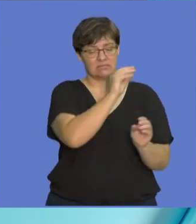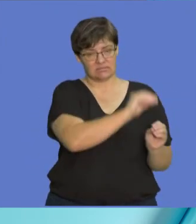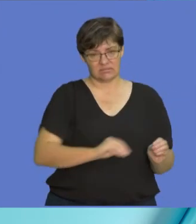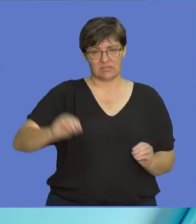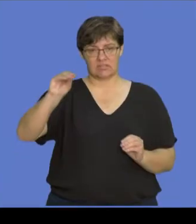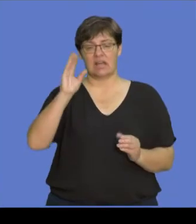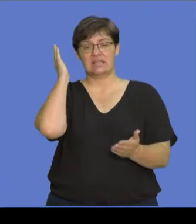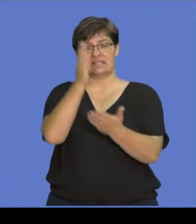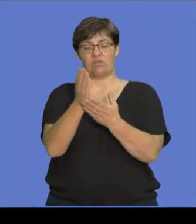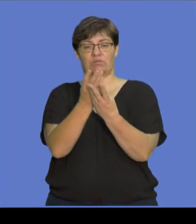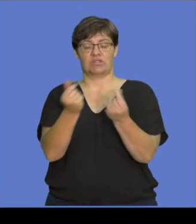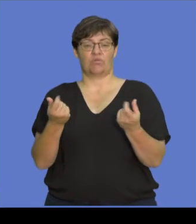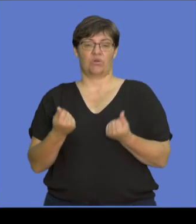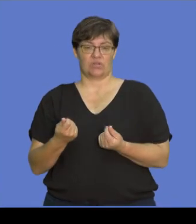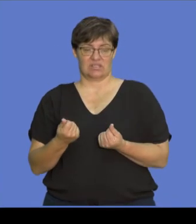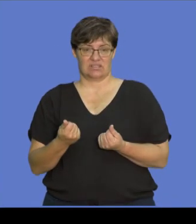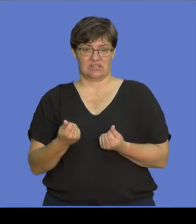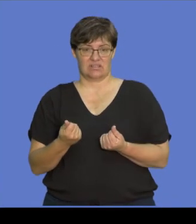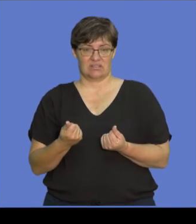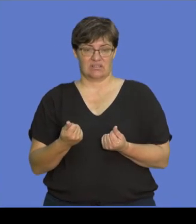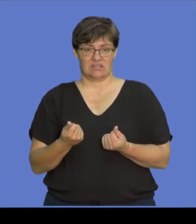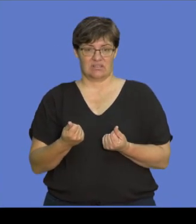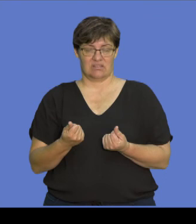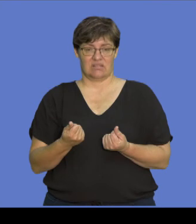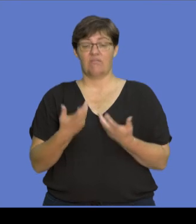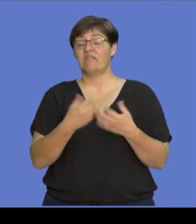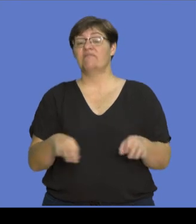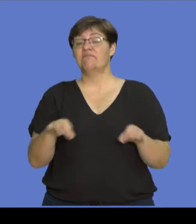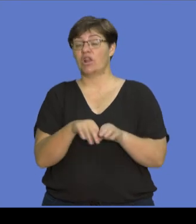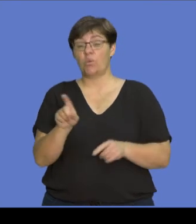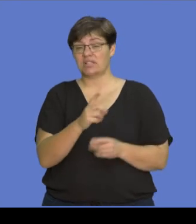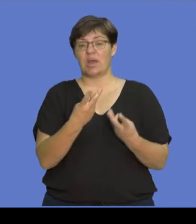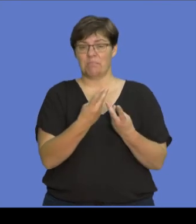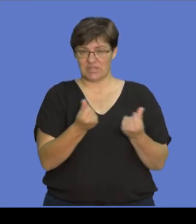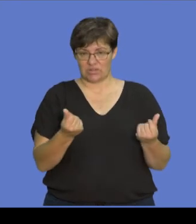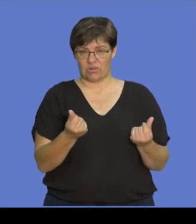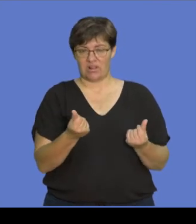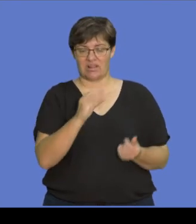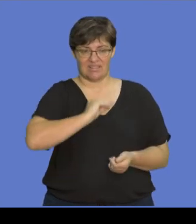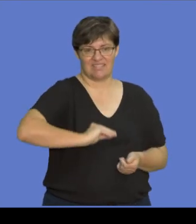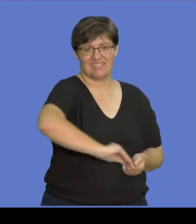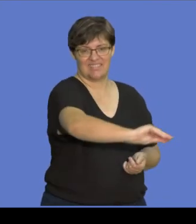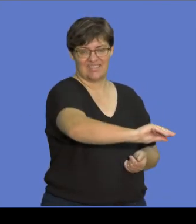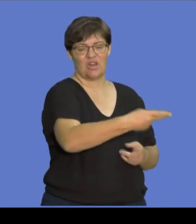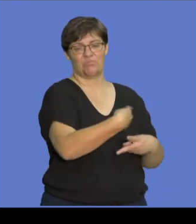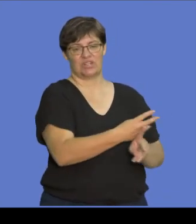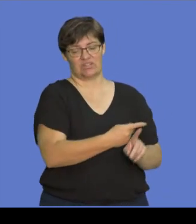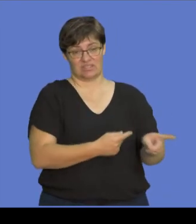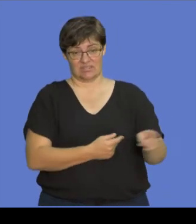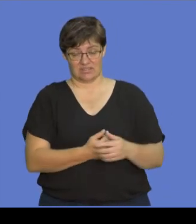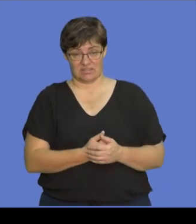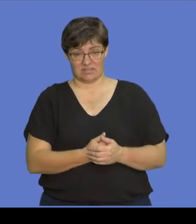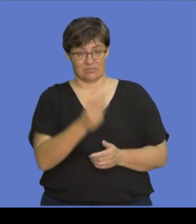would have been the direct materials cost. That's where the value of material that was issued to